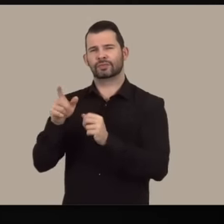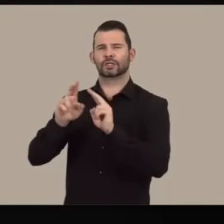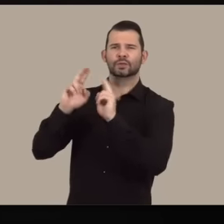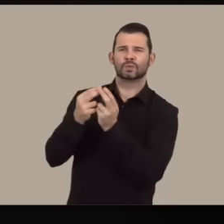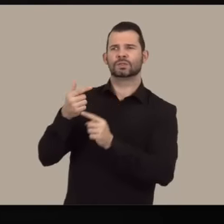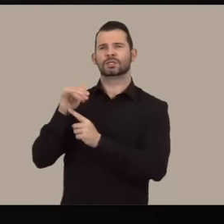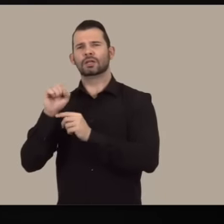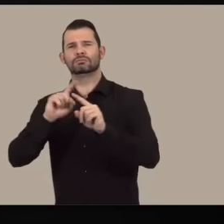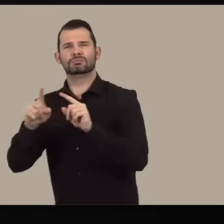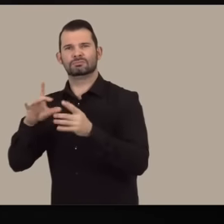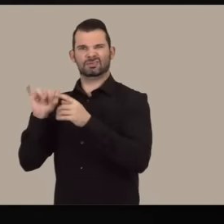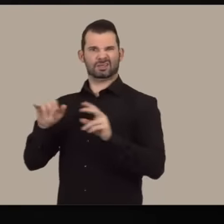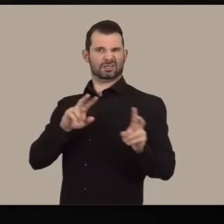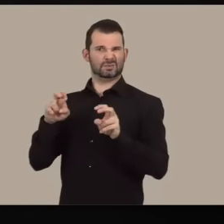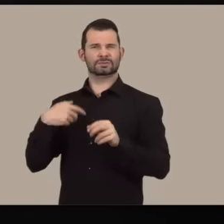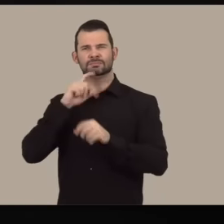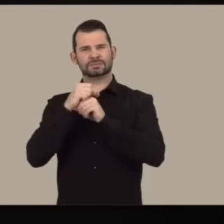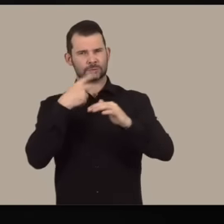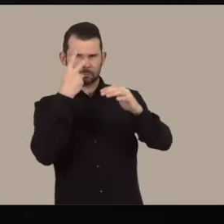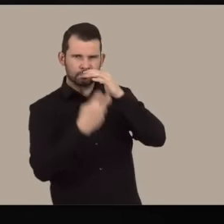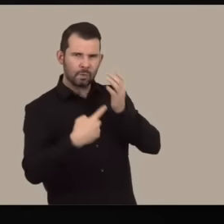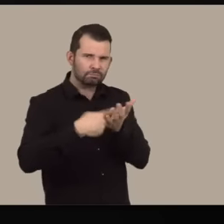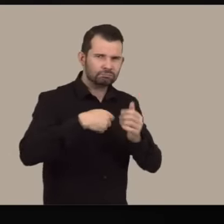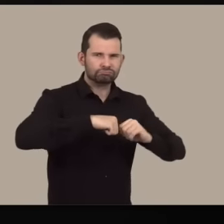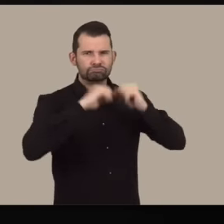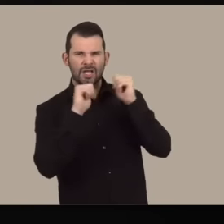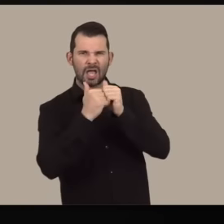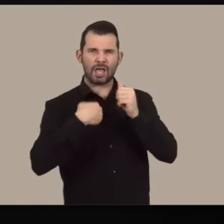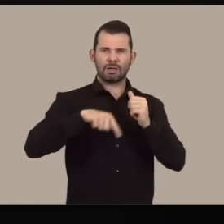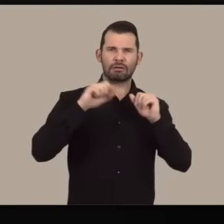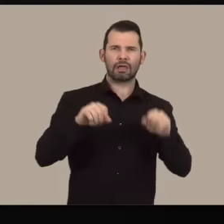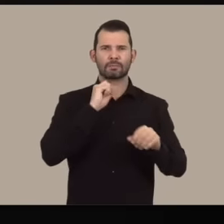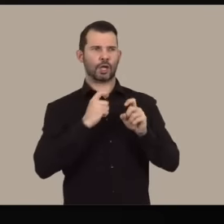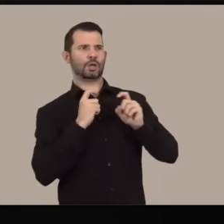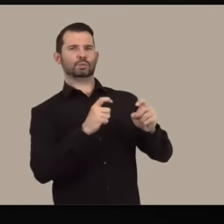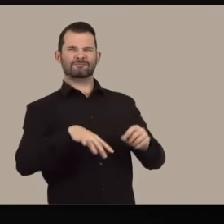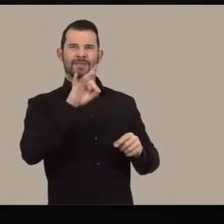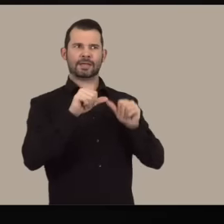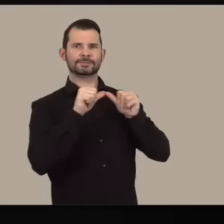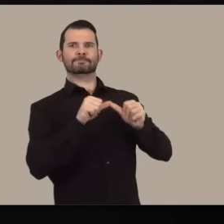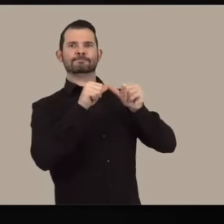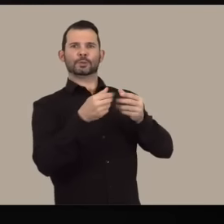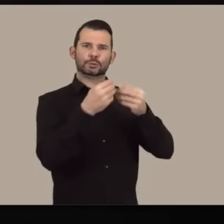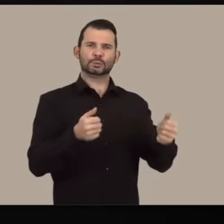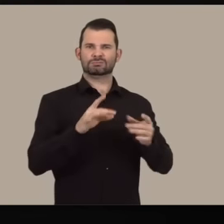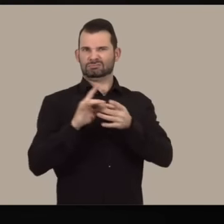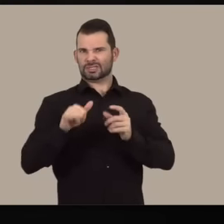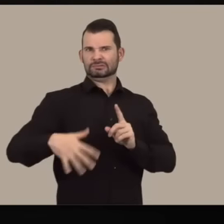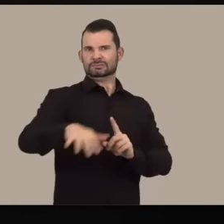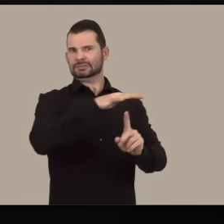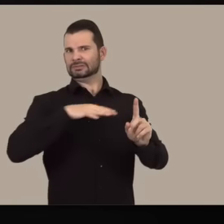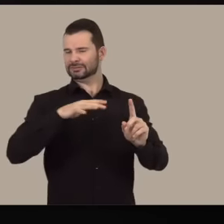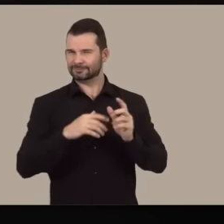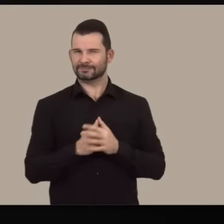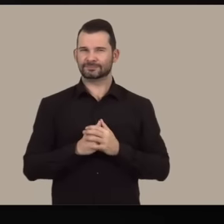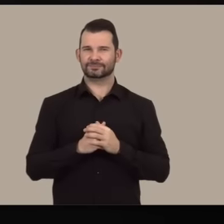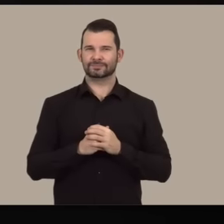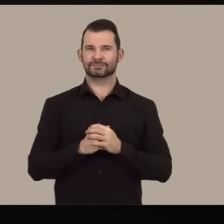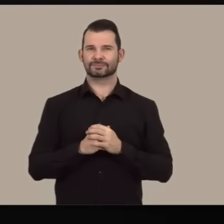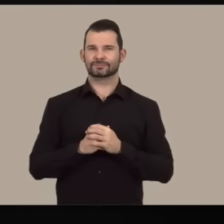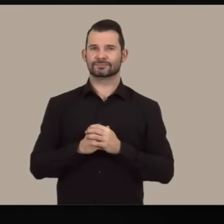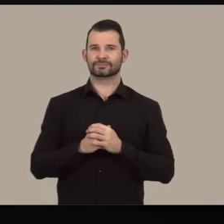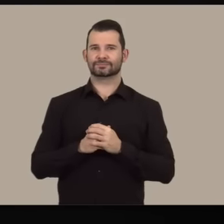is in discussions with unions and guilds on these matters, and we are exploring how we can contribute to finding sustainable